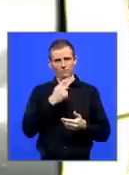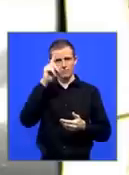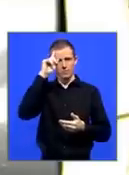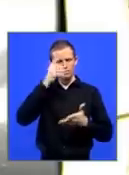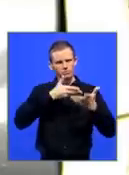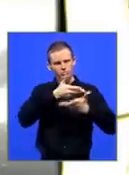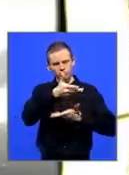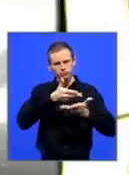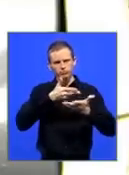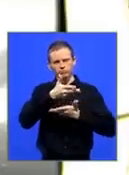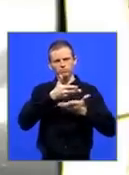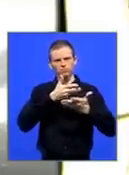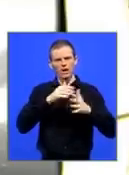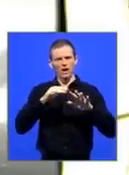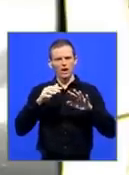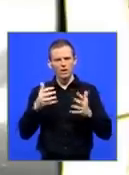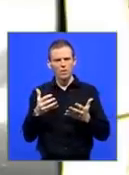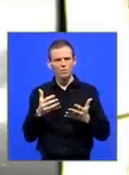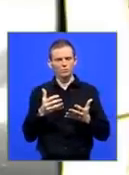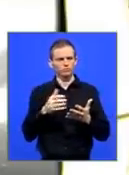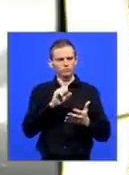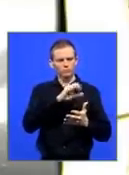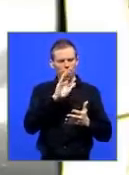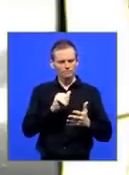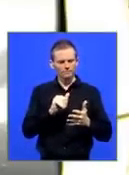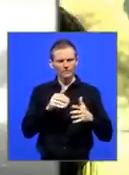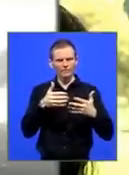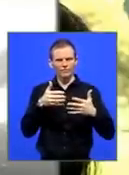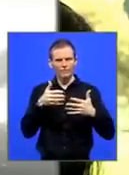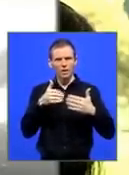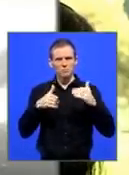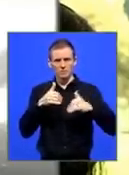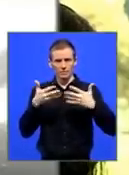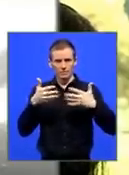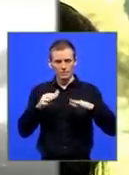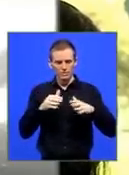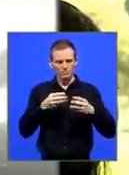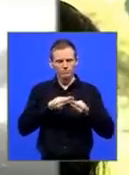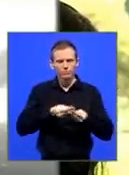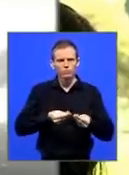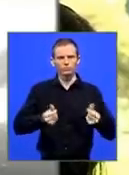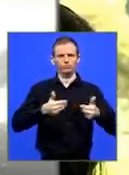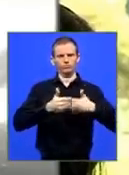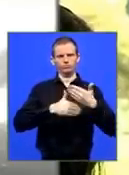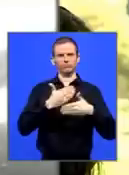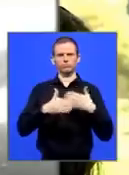we were inspired by the process here. And